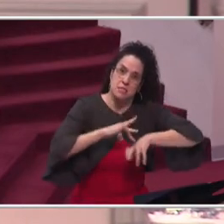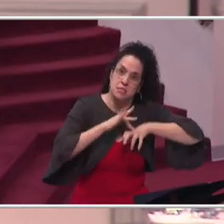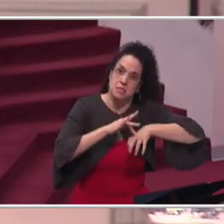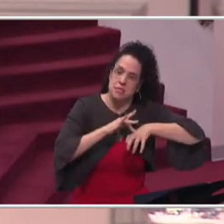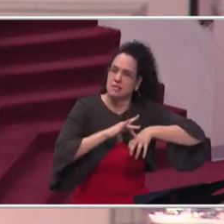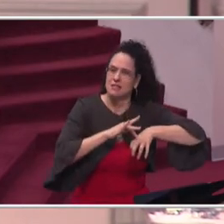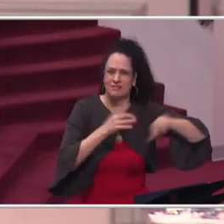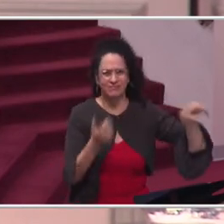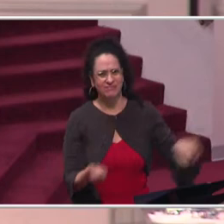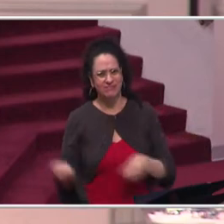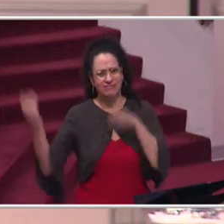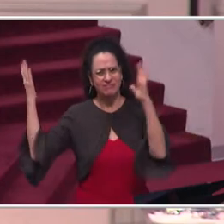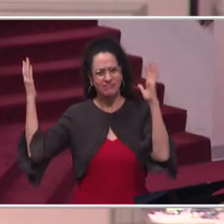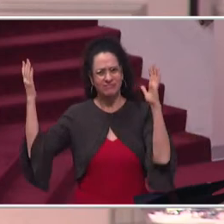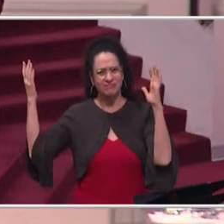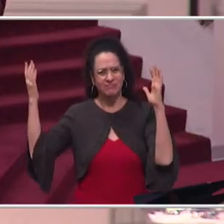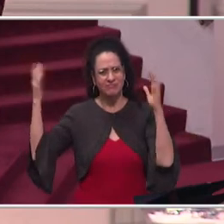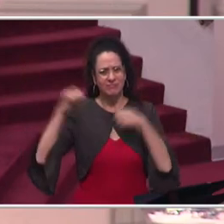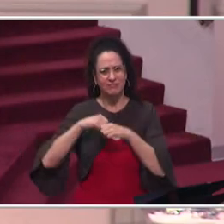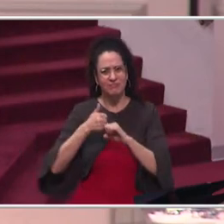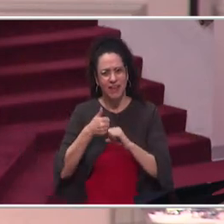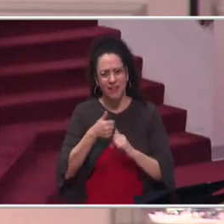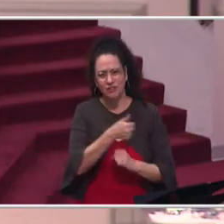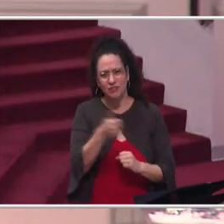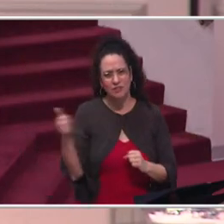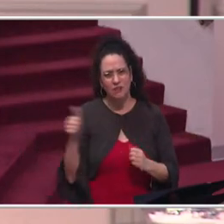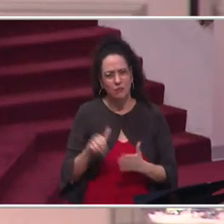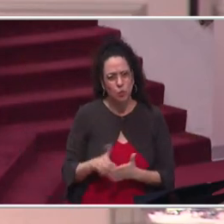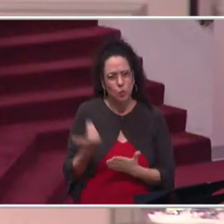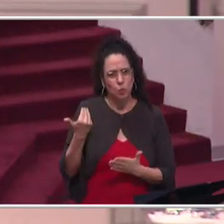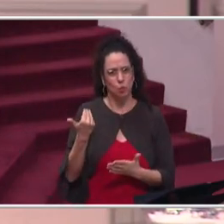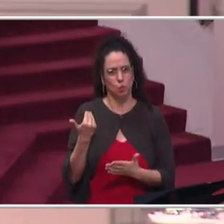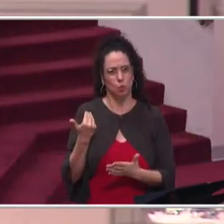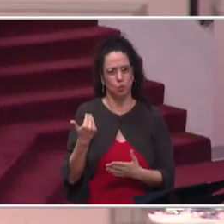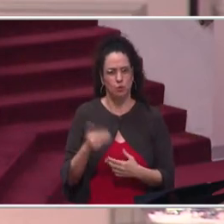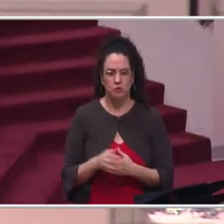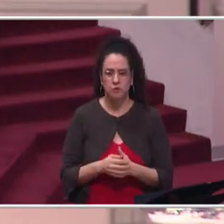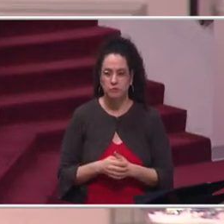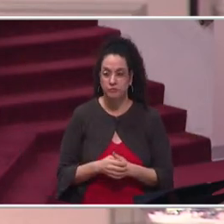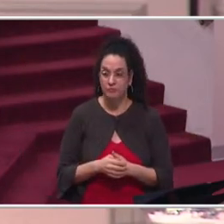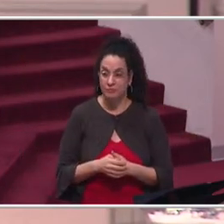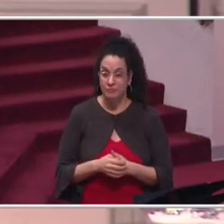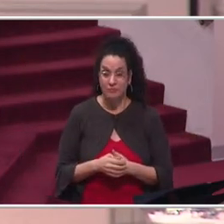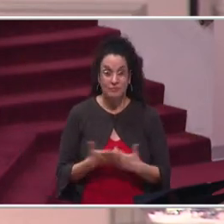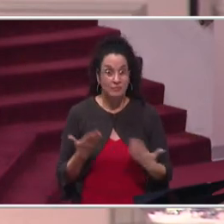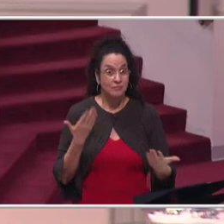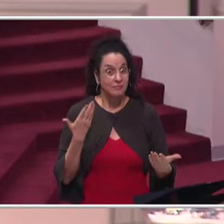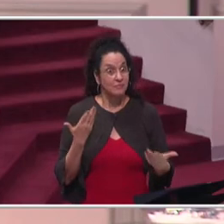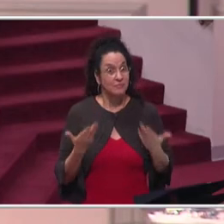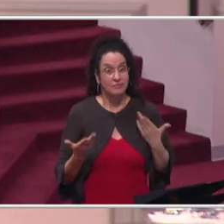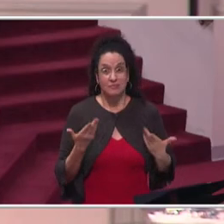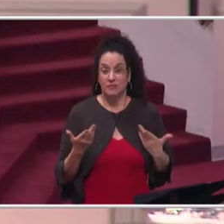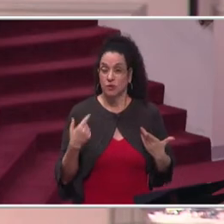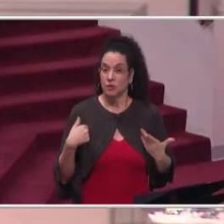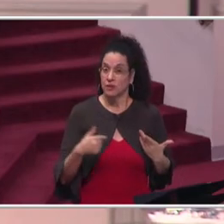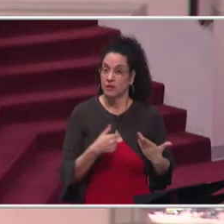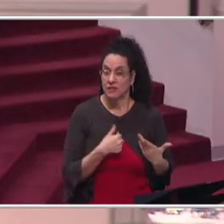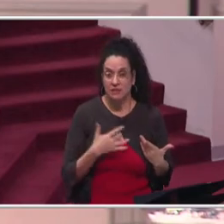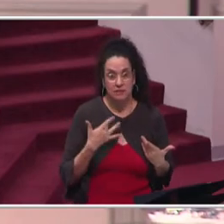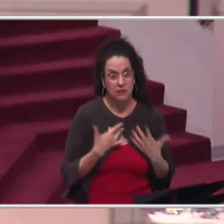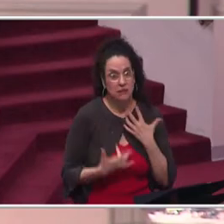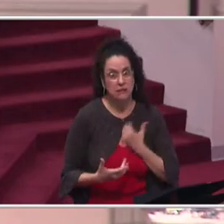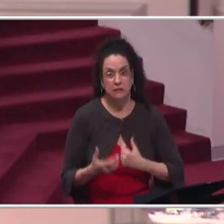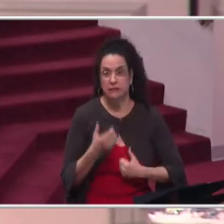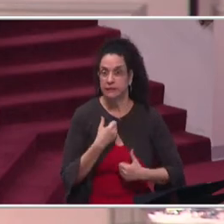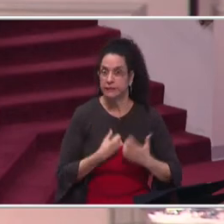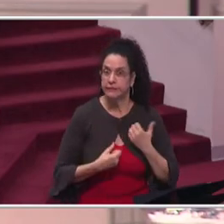life. Some of us perhaps still deal with some level or degree